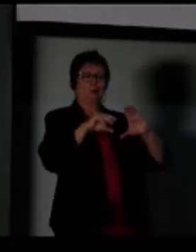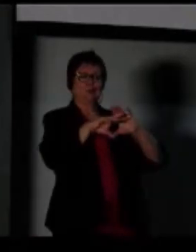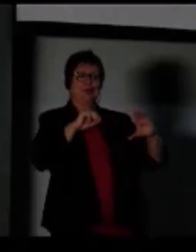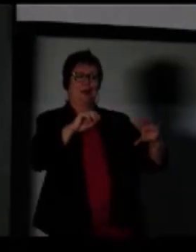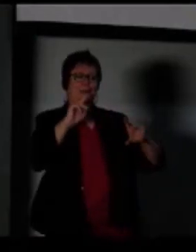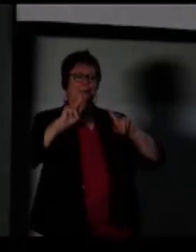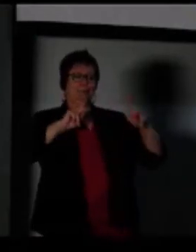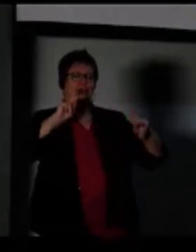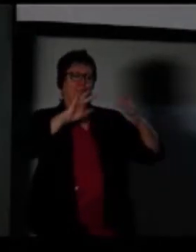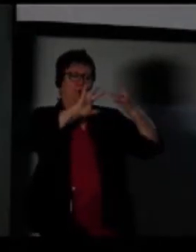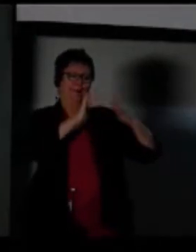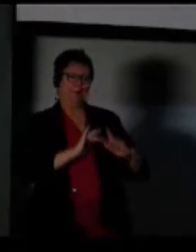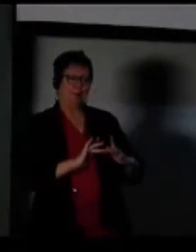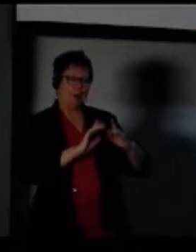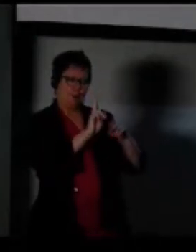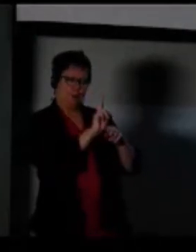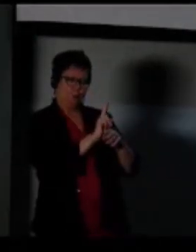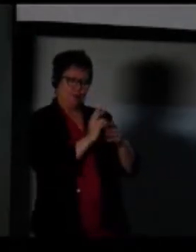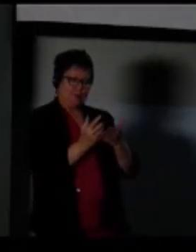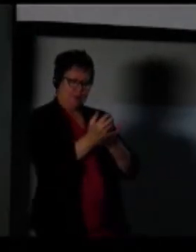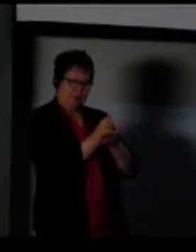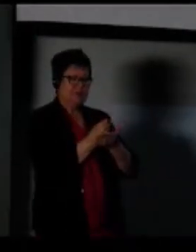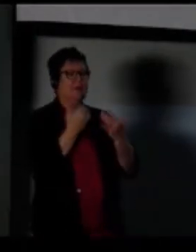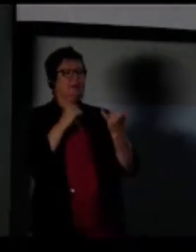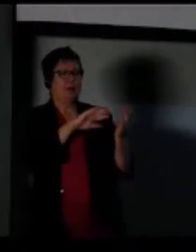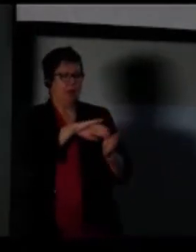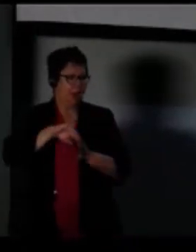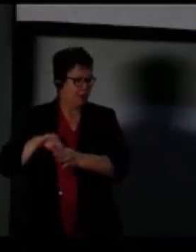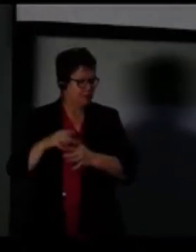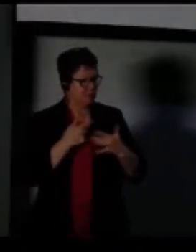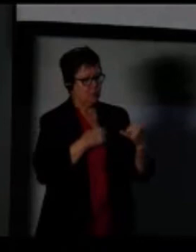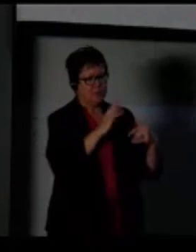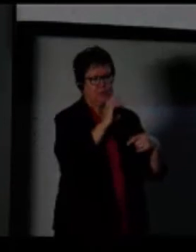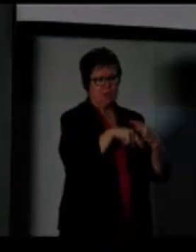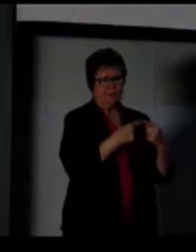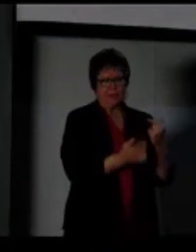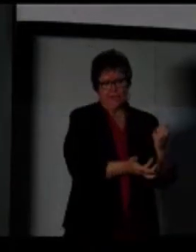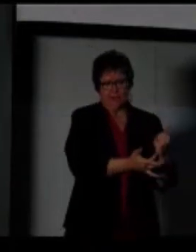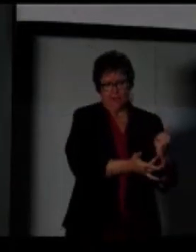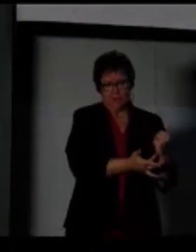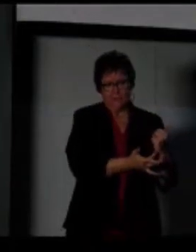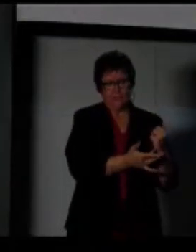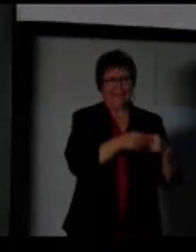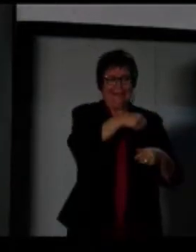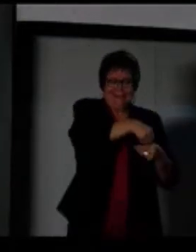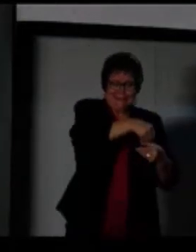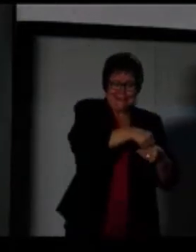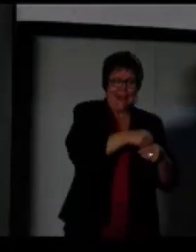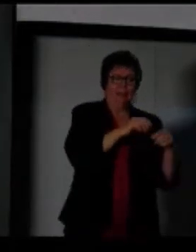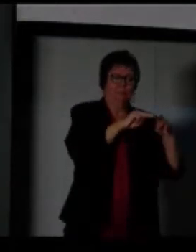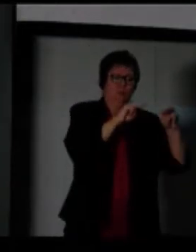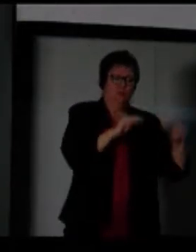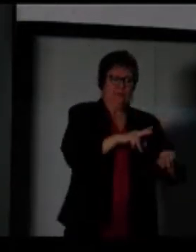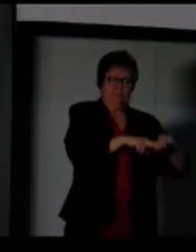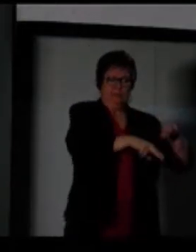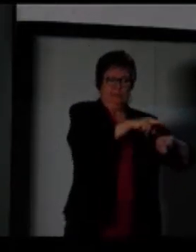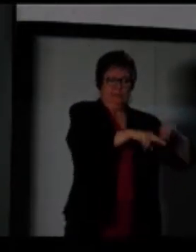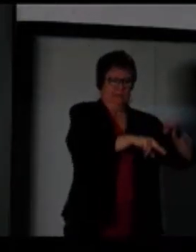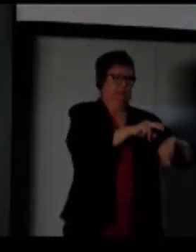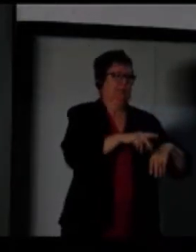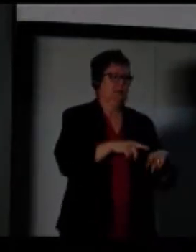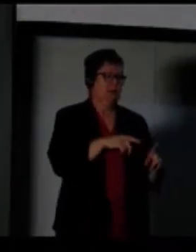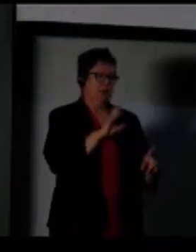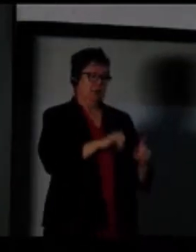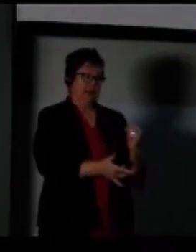the museum walls, and I want to just briefly touch on some of the technology that has happened within the museum walls, which has